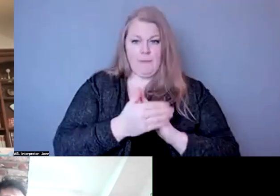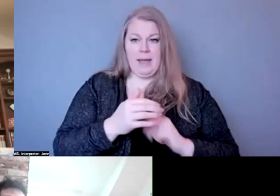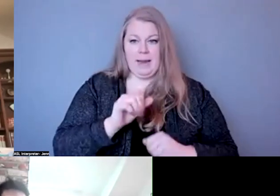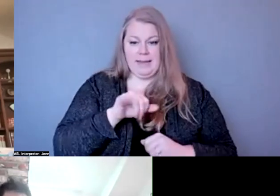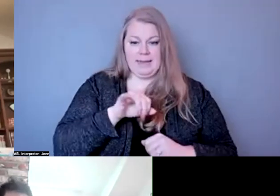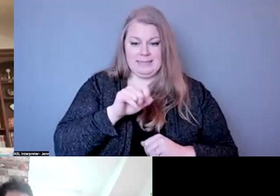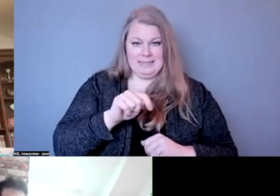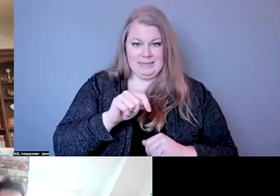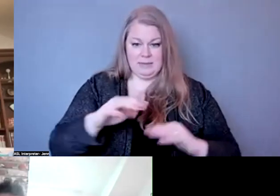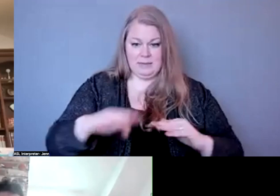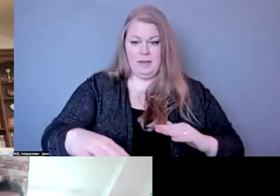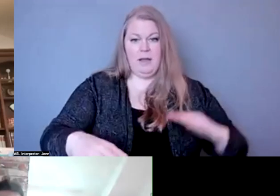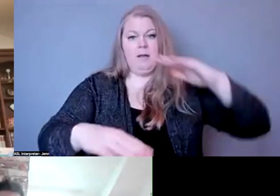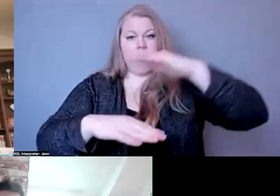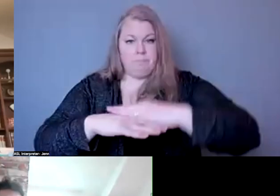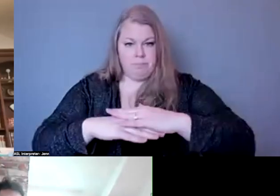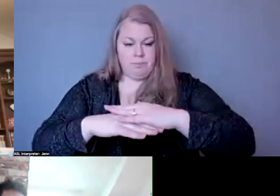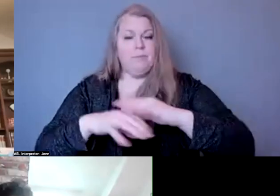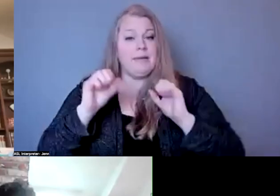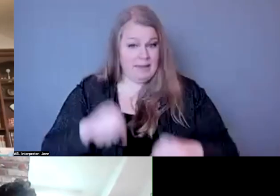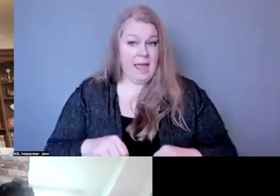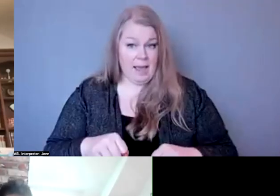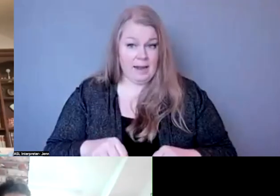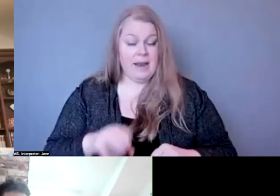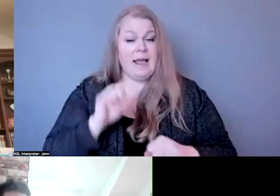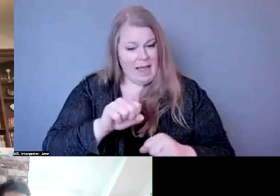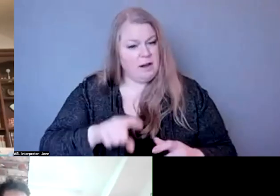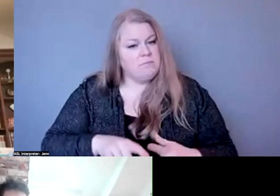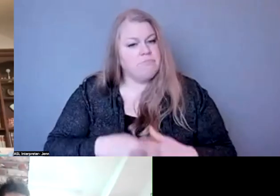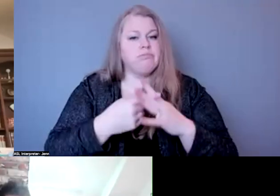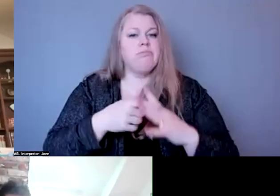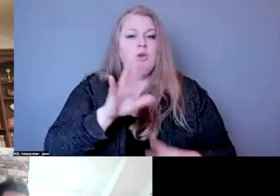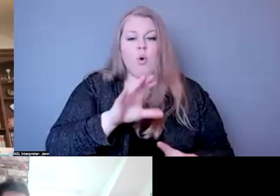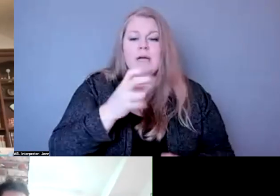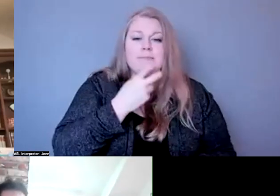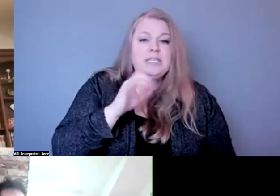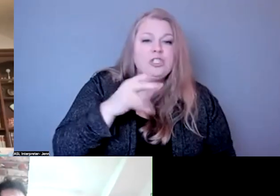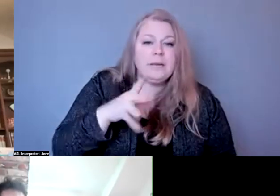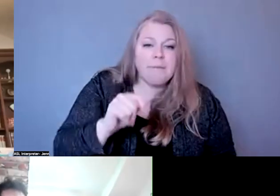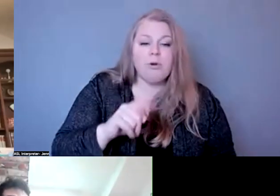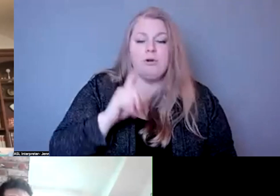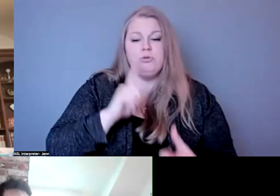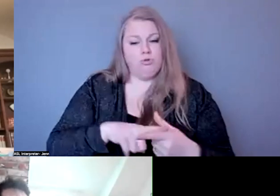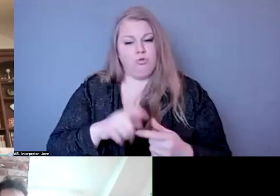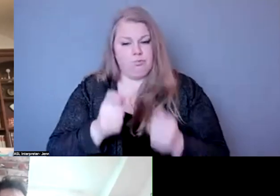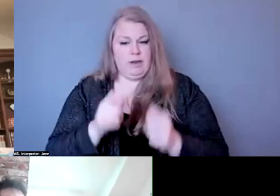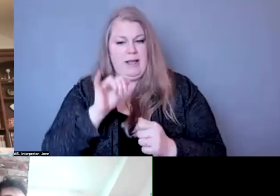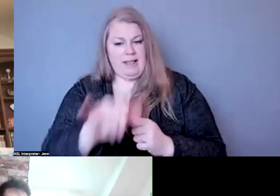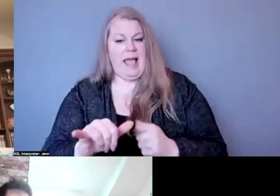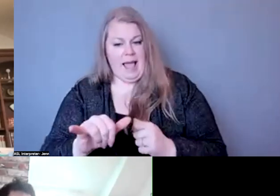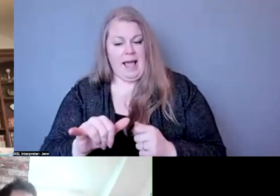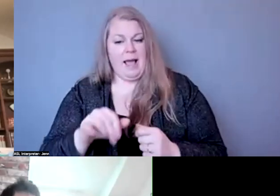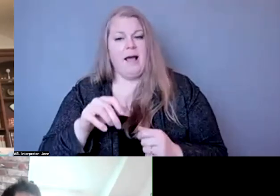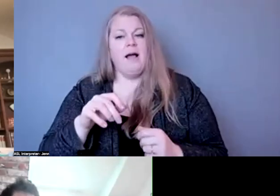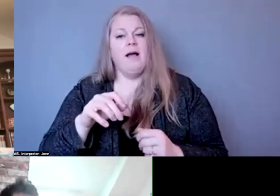the capability of pushing that button for you, of taking your speech input and manipulating the user interface in a way that will